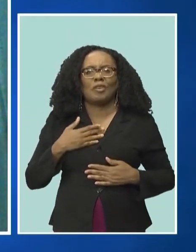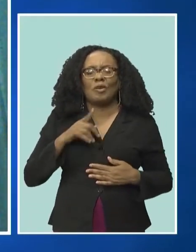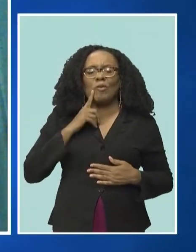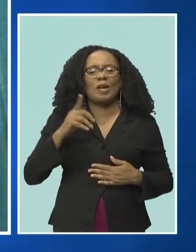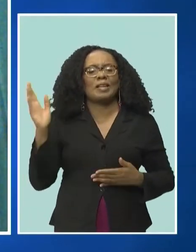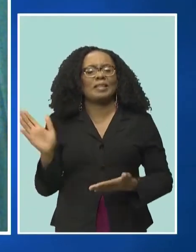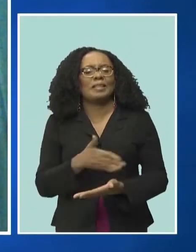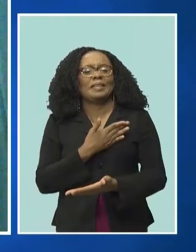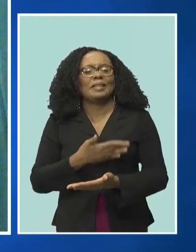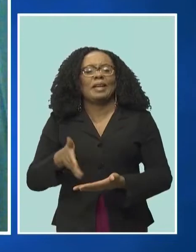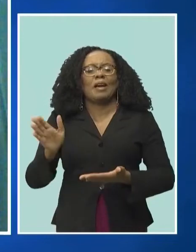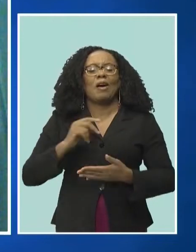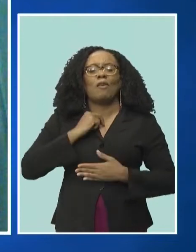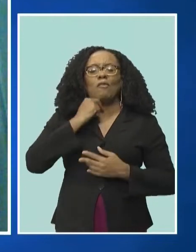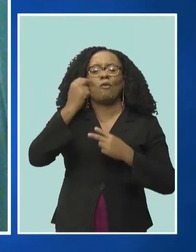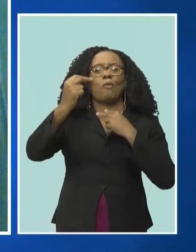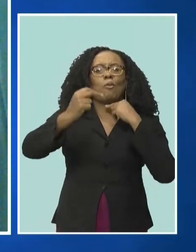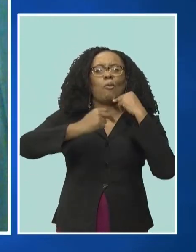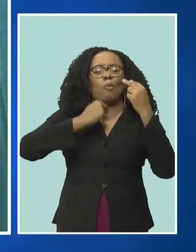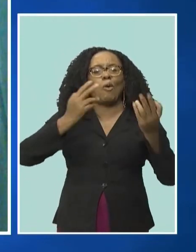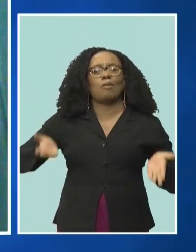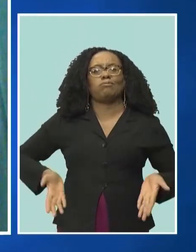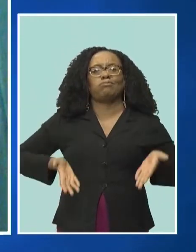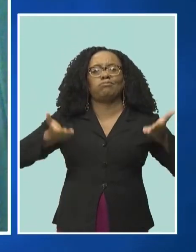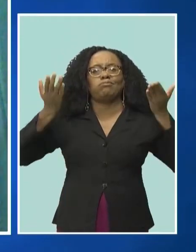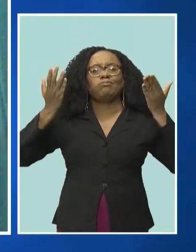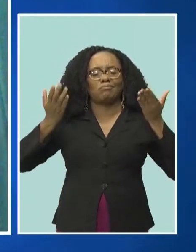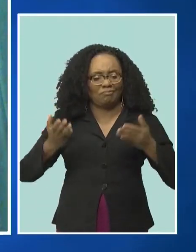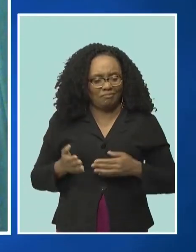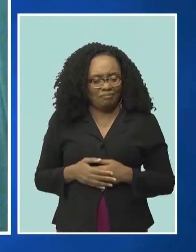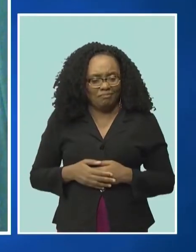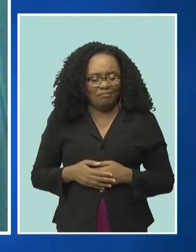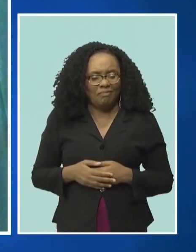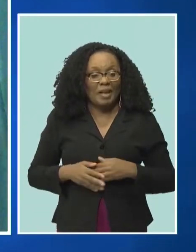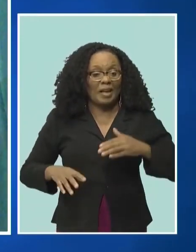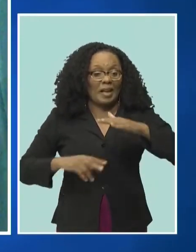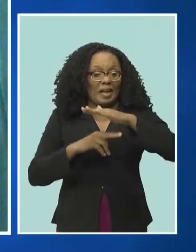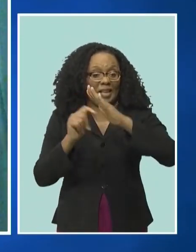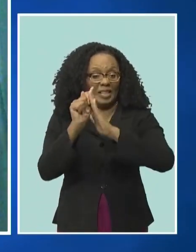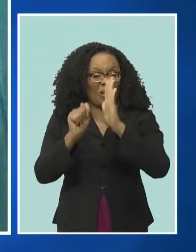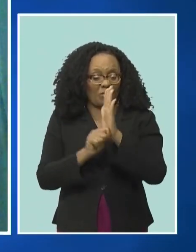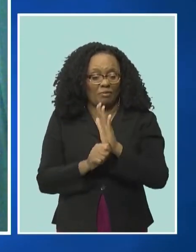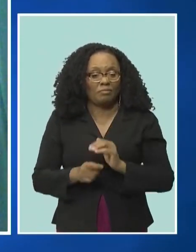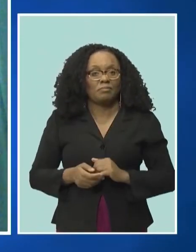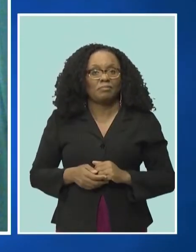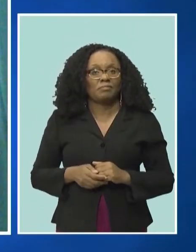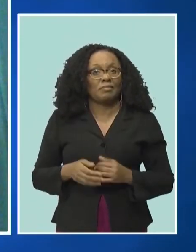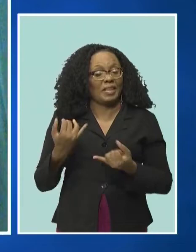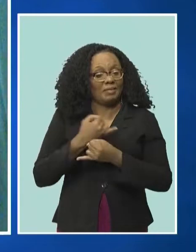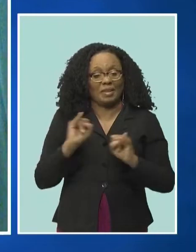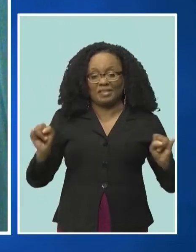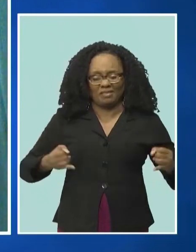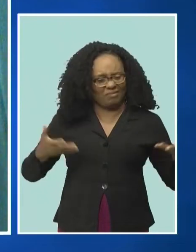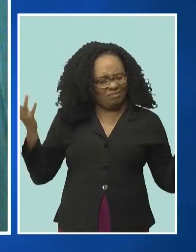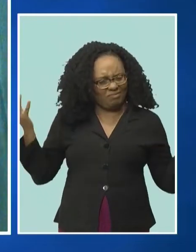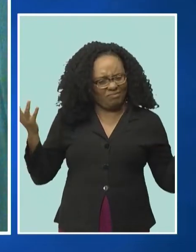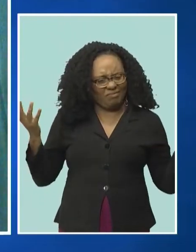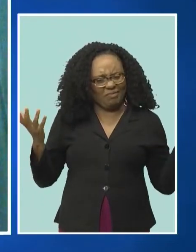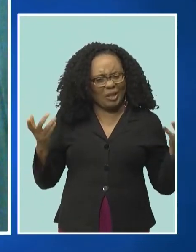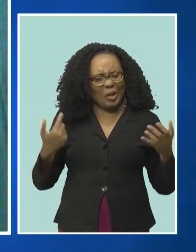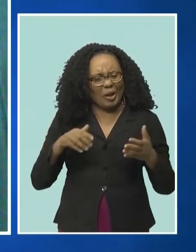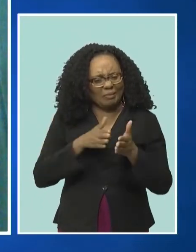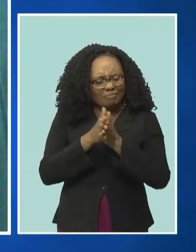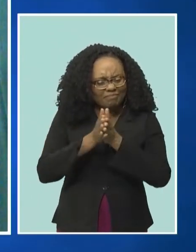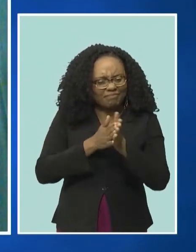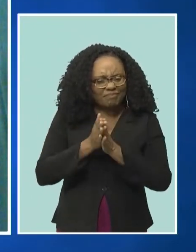our voices after such a little while inside of Bristol. It is independence after all. Come on, Barbados. We're looking forward